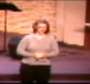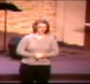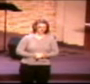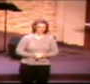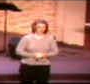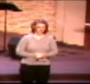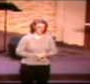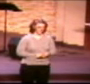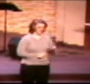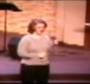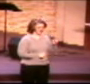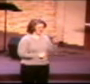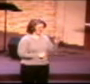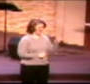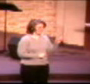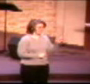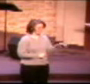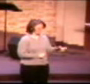Carrie,